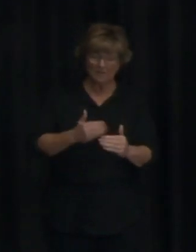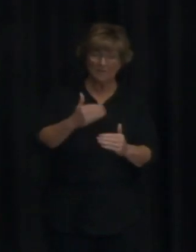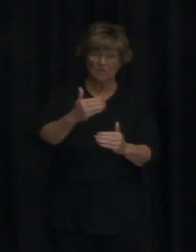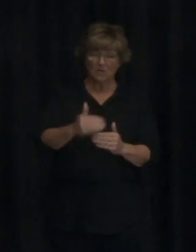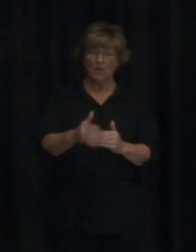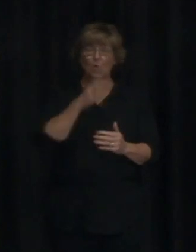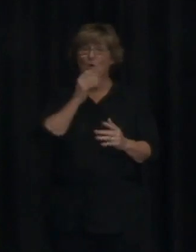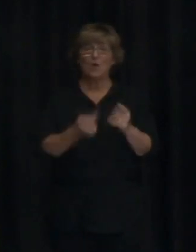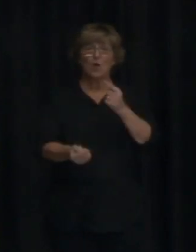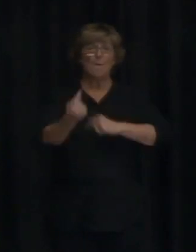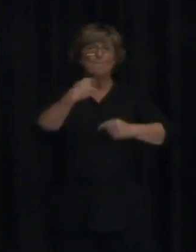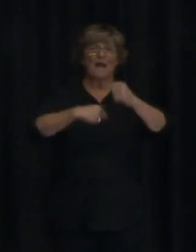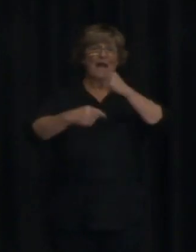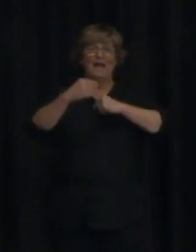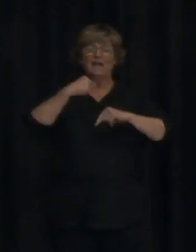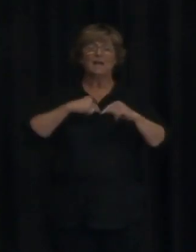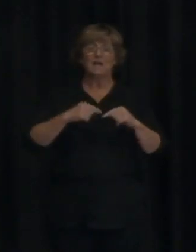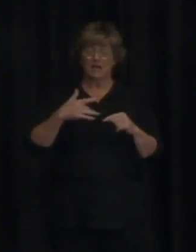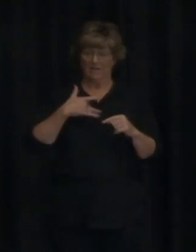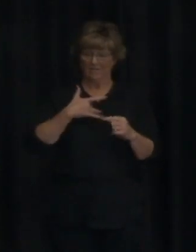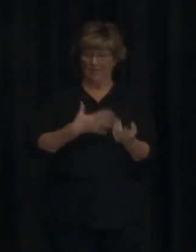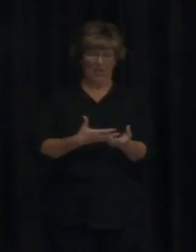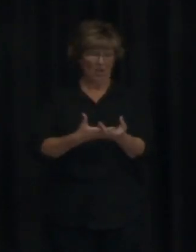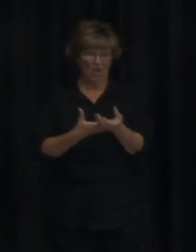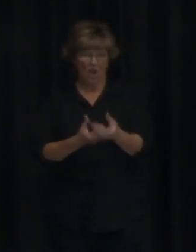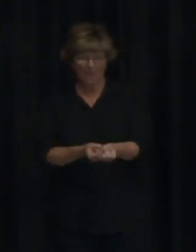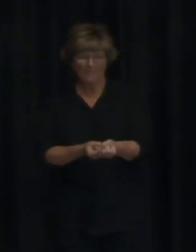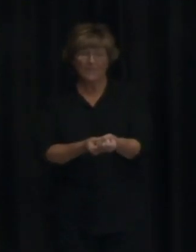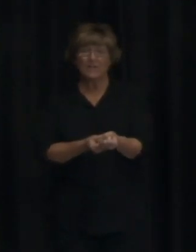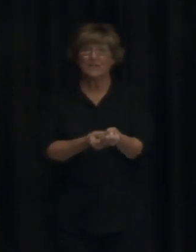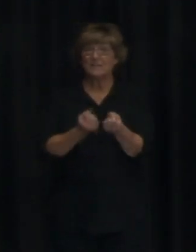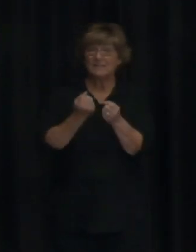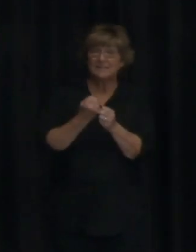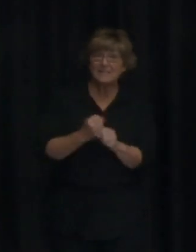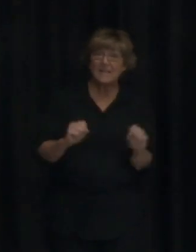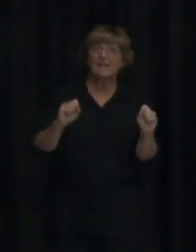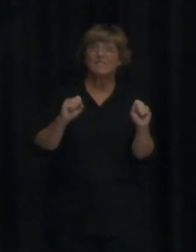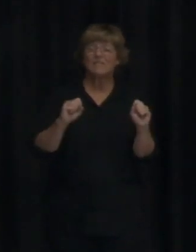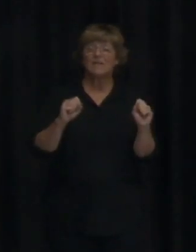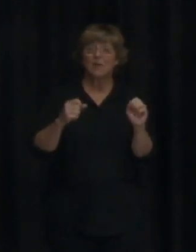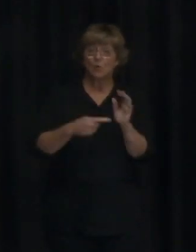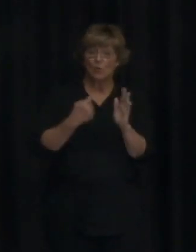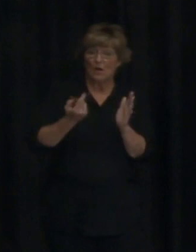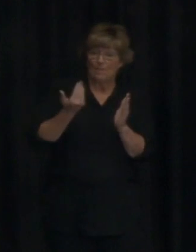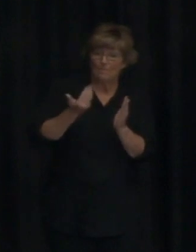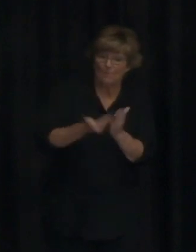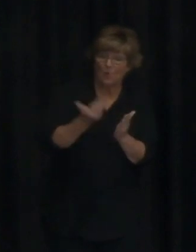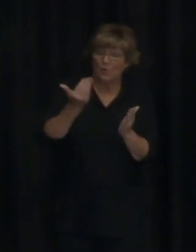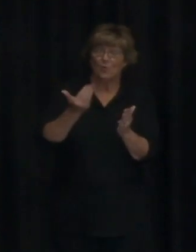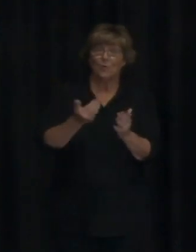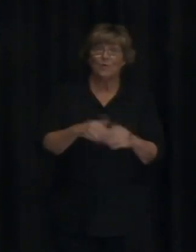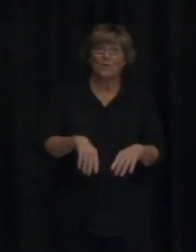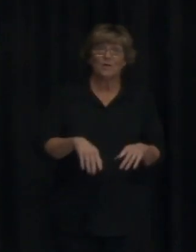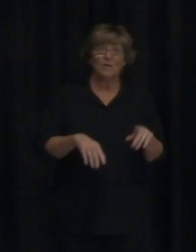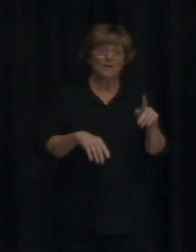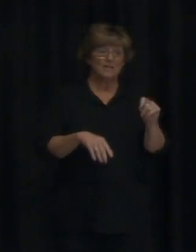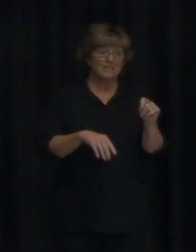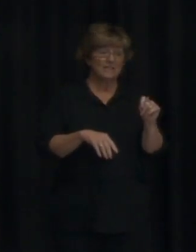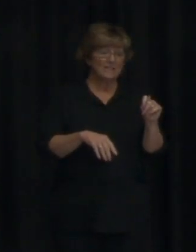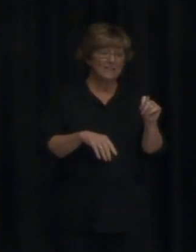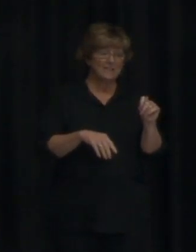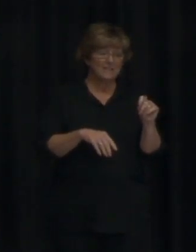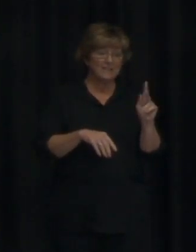its original form. Once people feel confident we can safely do this, once we prove this out, TK to 2, these smaller